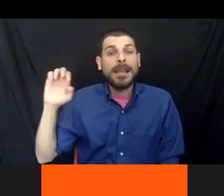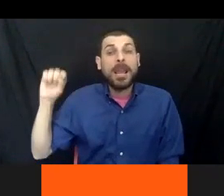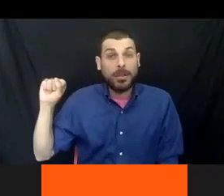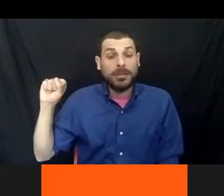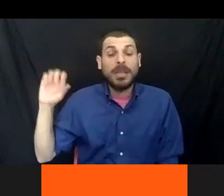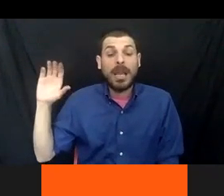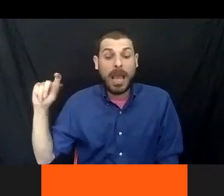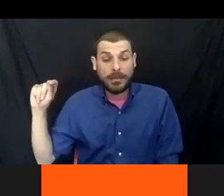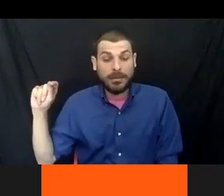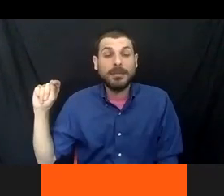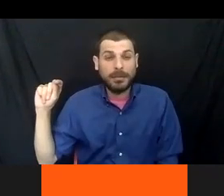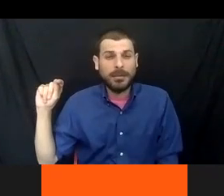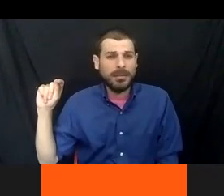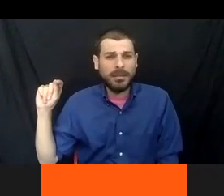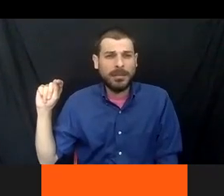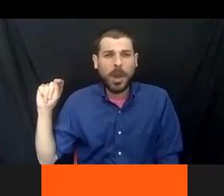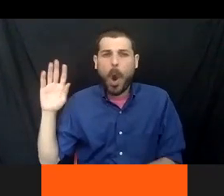allows people